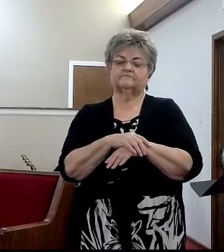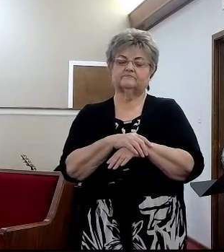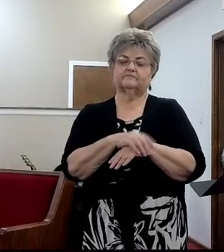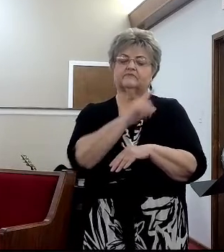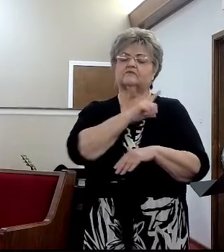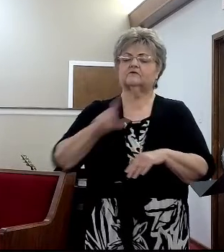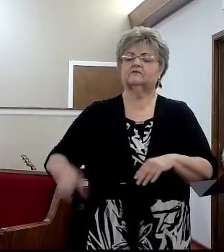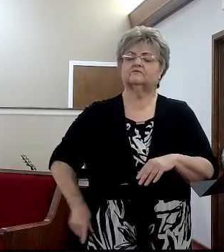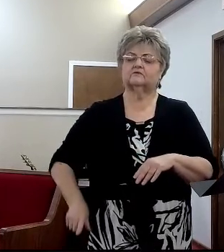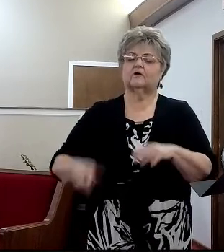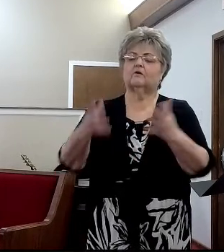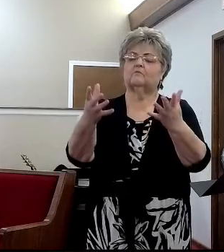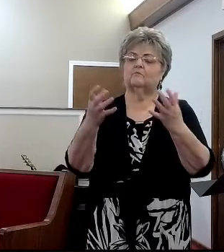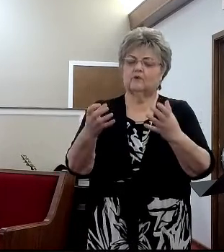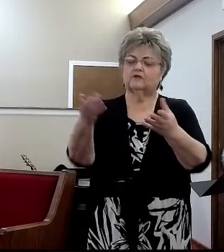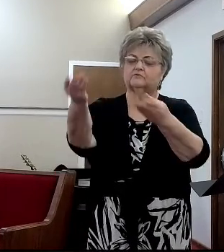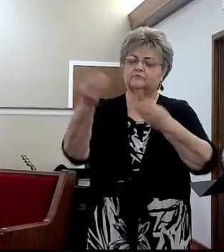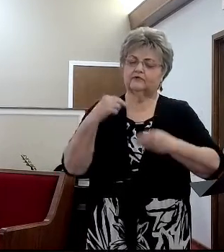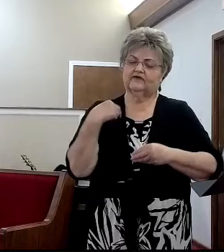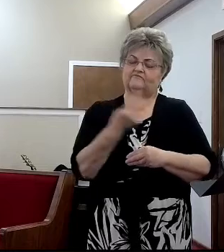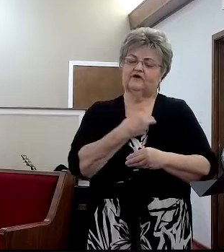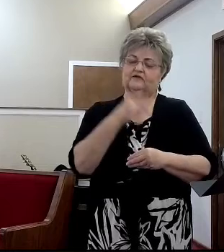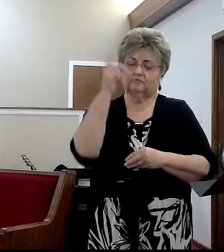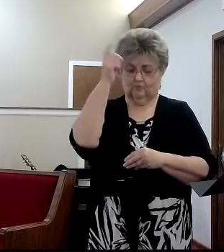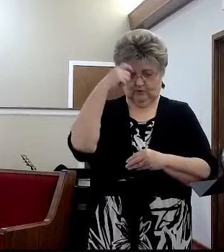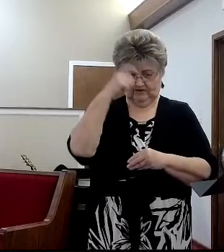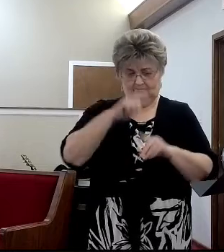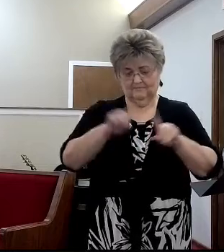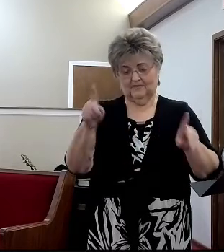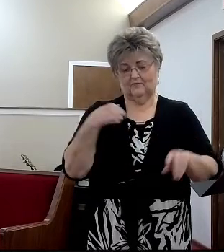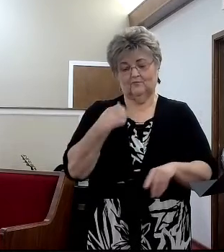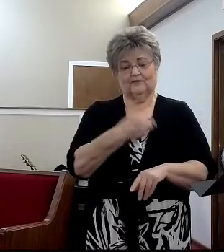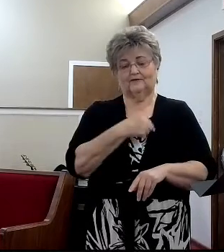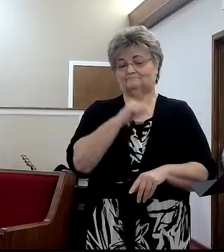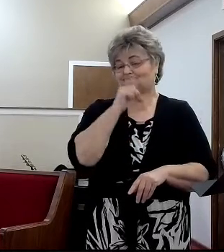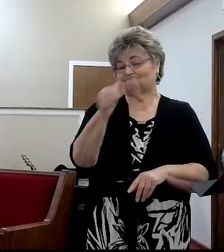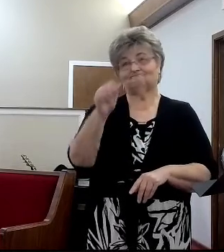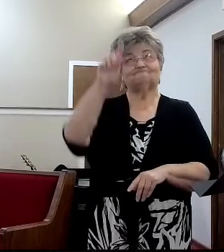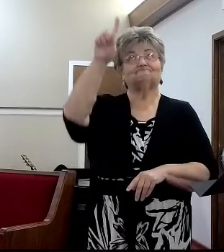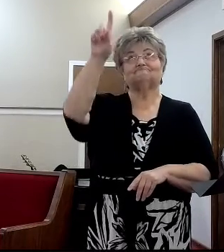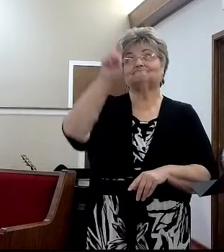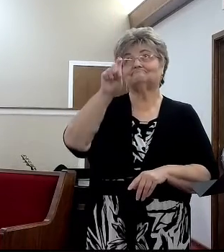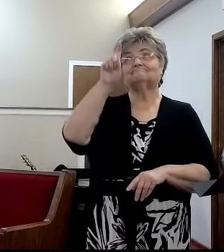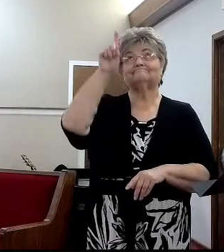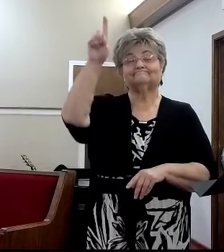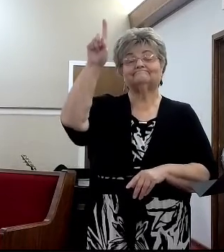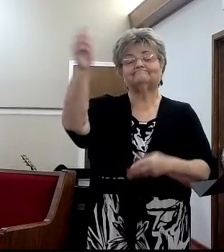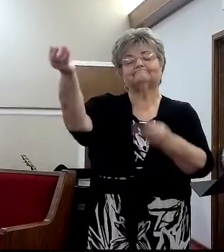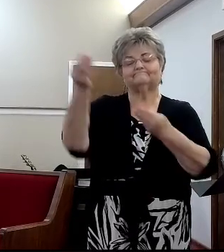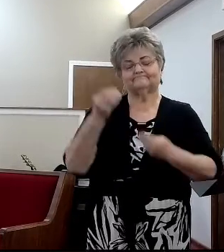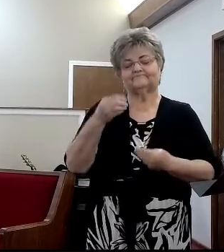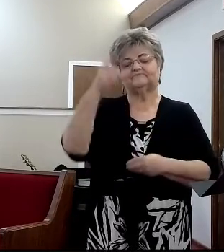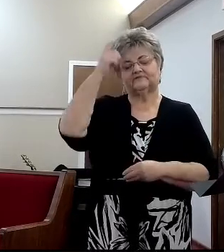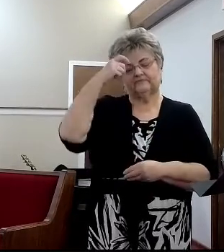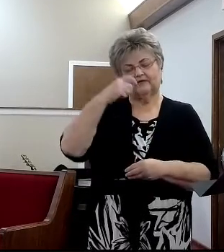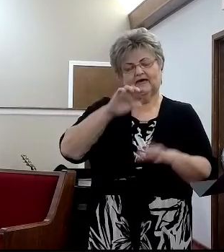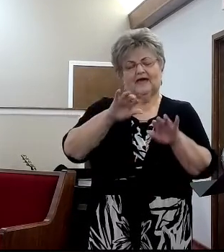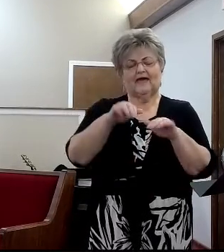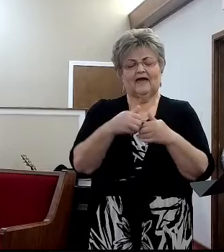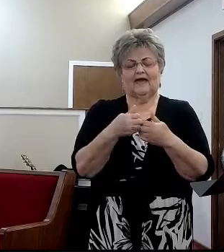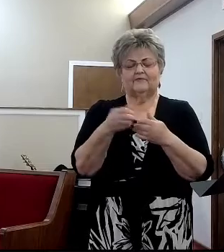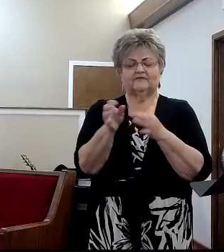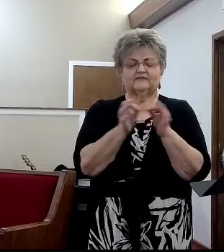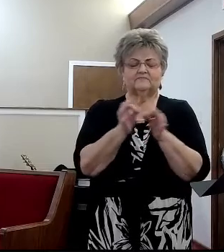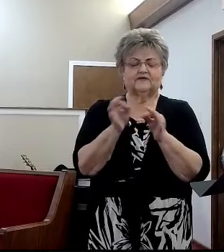give us wisdom. The problem is we don't ask for wisdom. So how is the acquisition of wisdom explained in